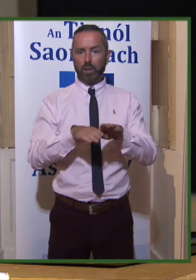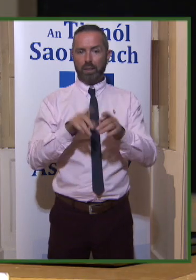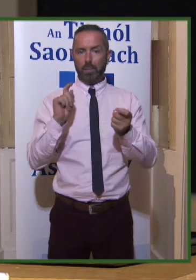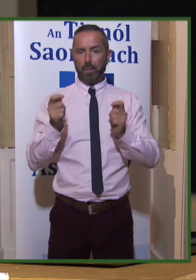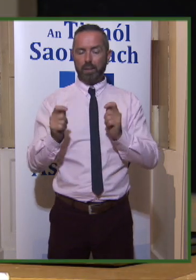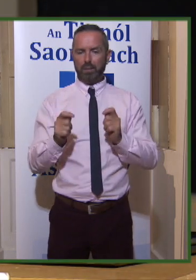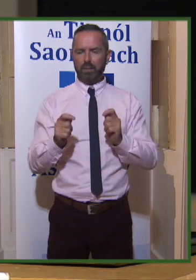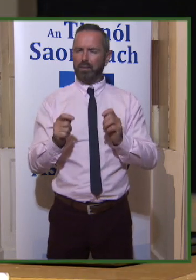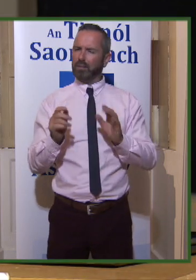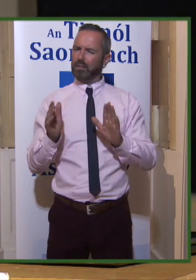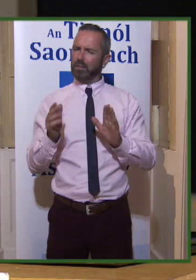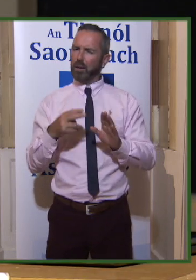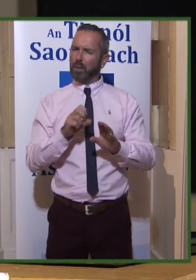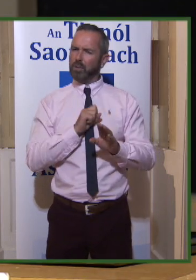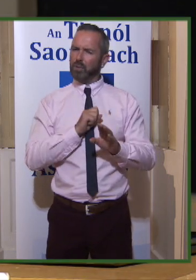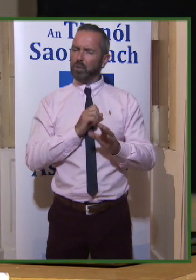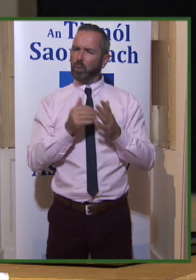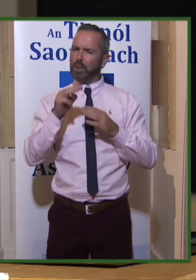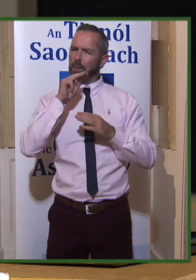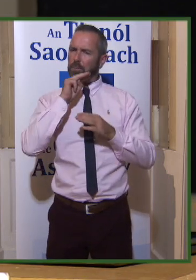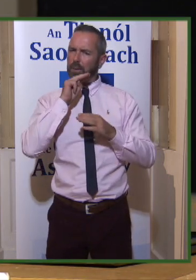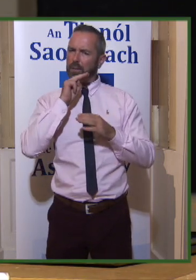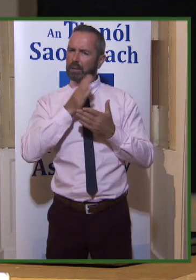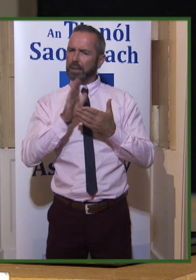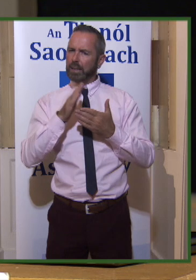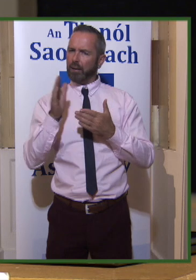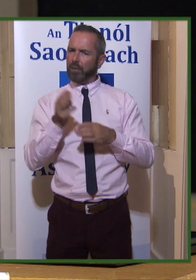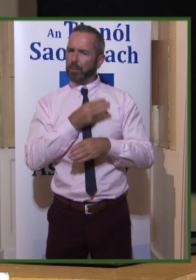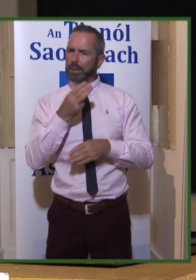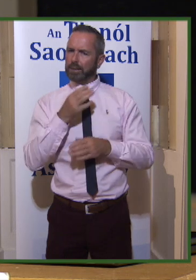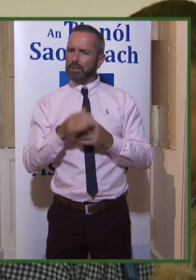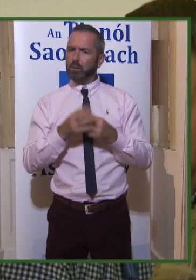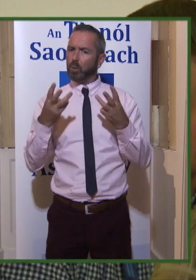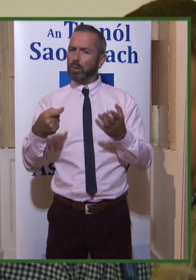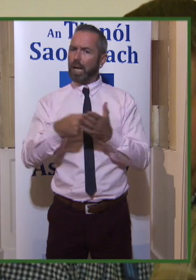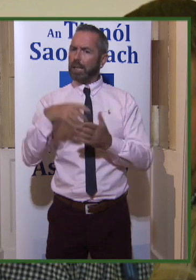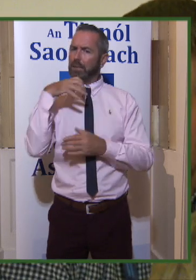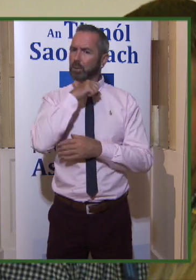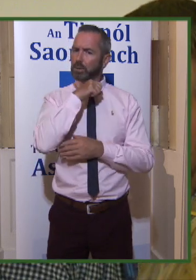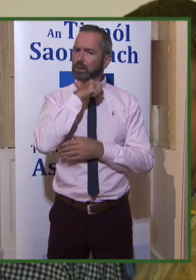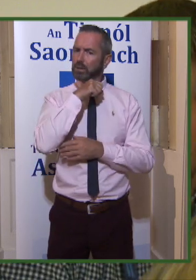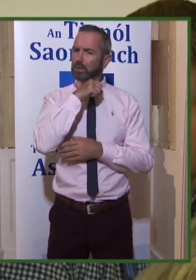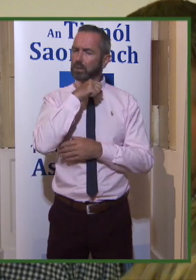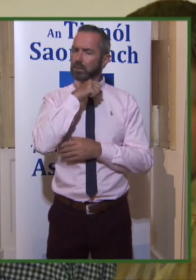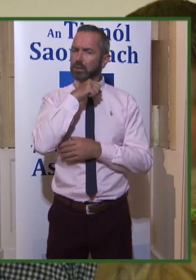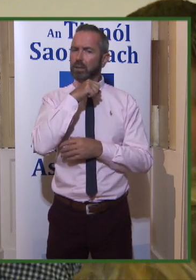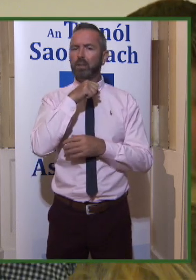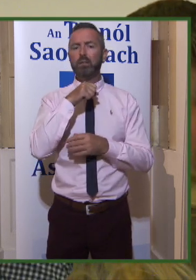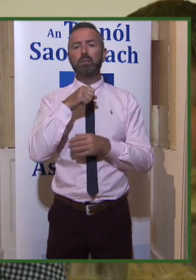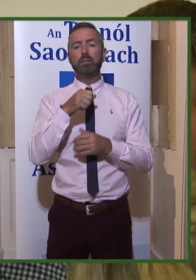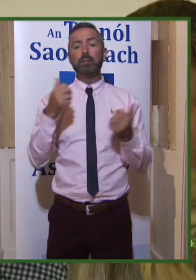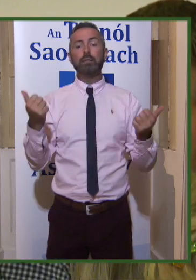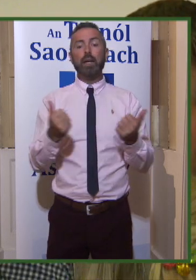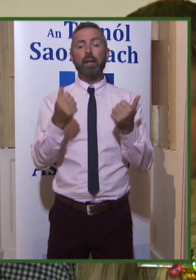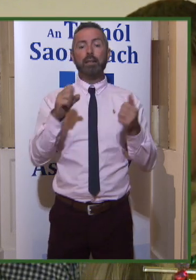an assumption. An assumption. So the amendment is you're adding an assumption? Yes. So what is the addition, thanks? Any